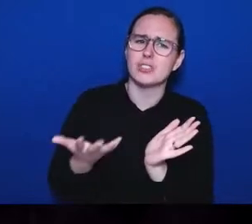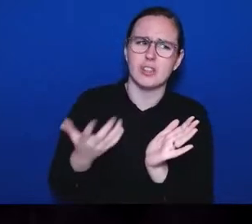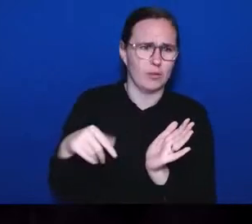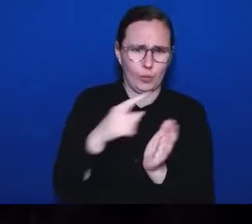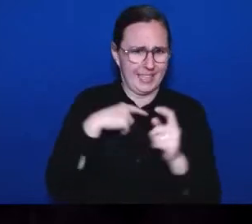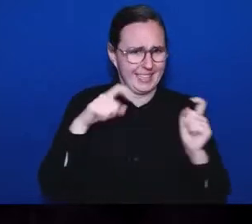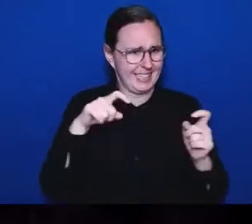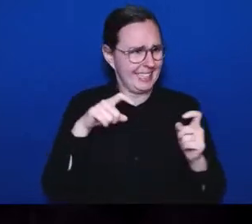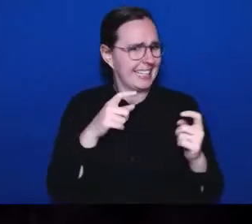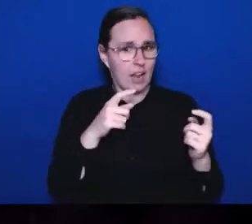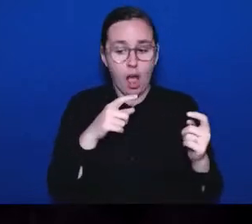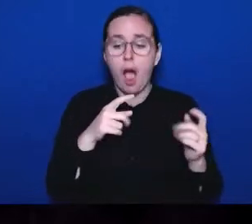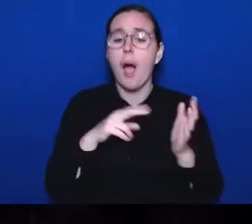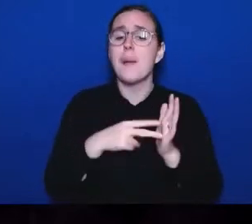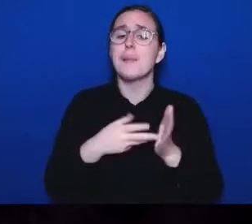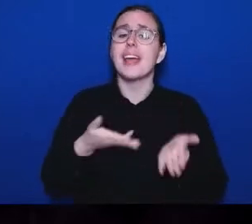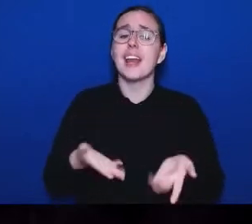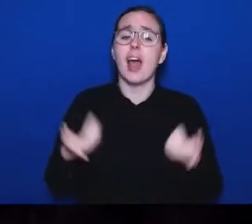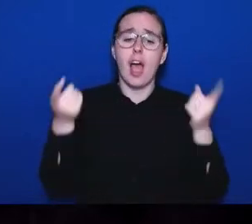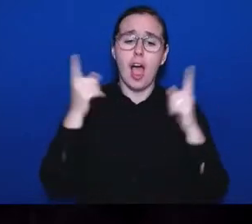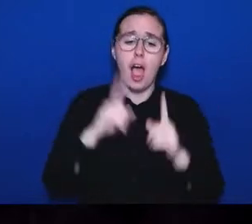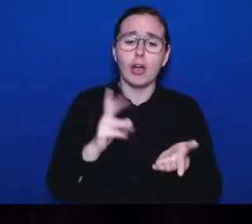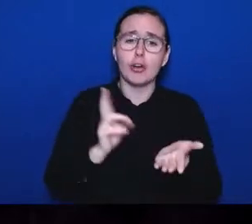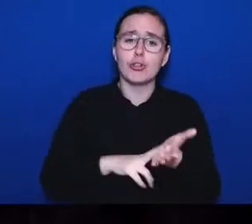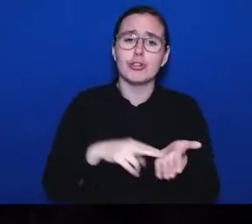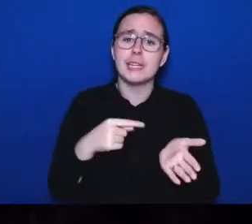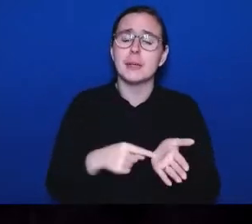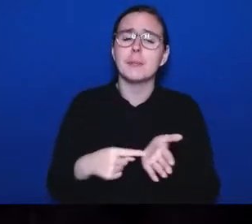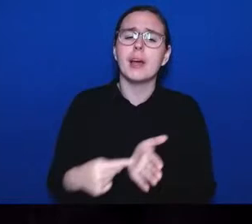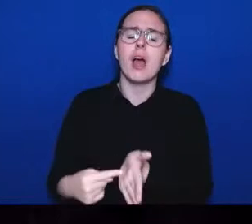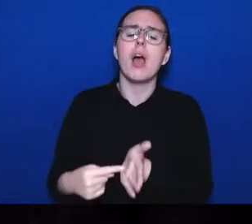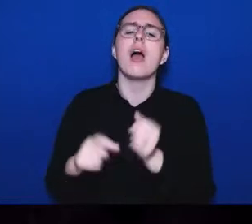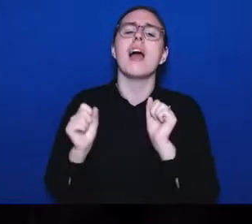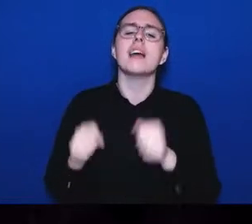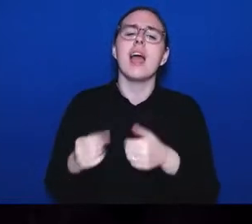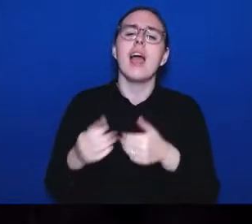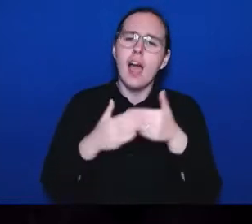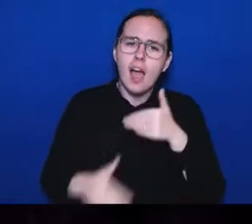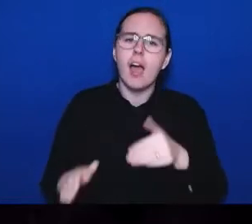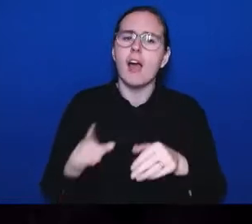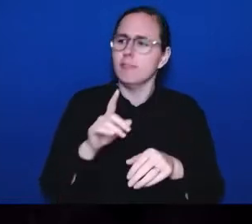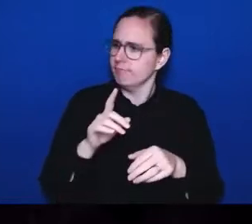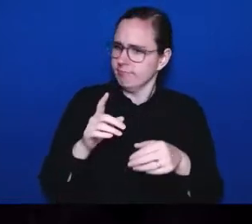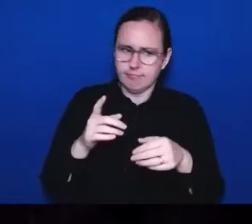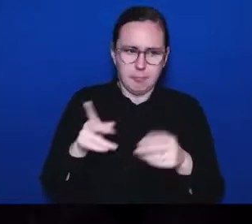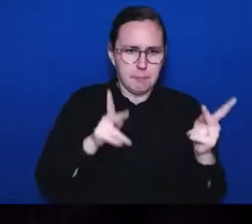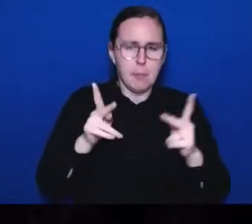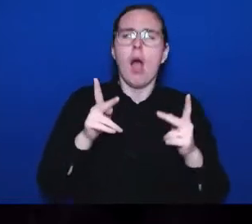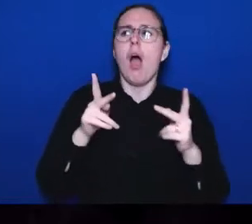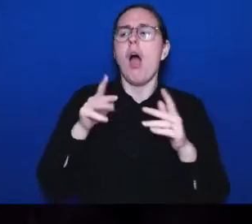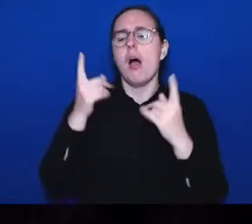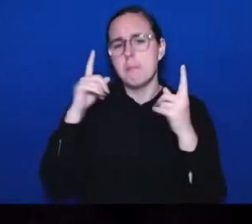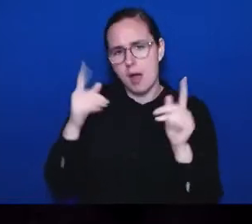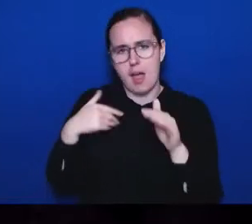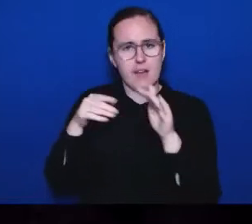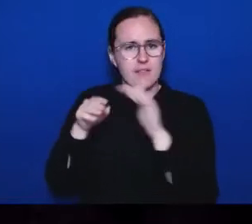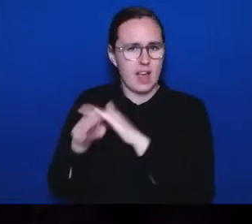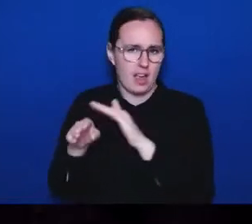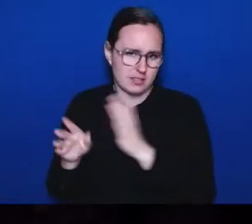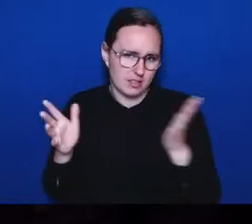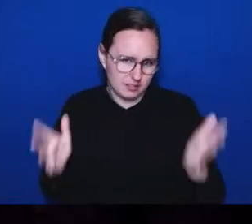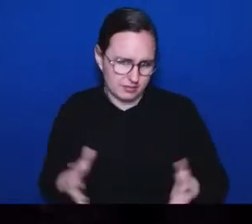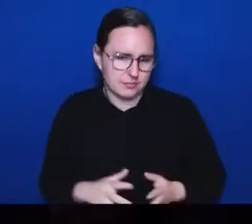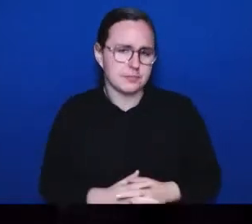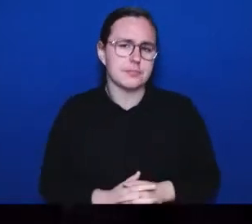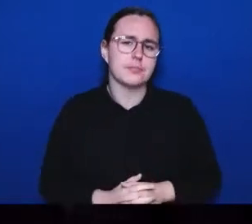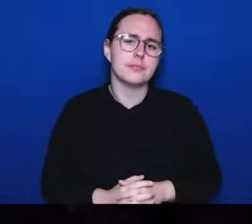As I said, there's still much work to be done, not just to improve the issues that are facing the doctors, but to meet the challenges of the